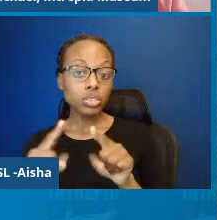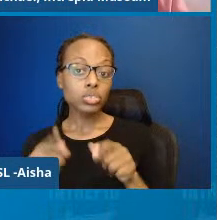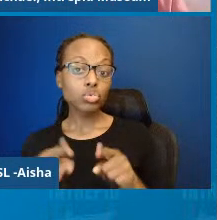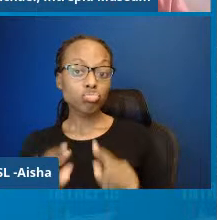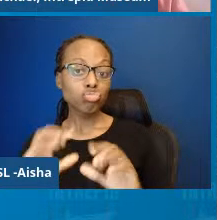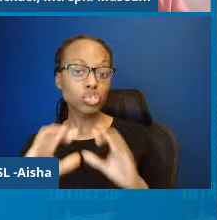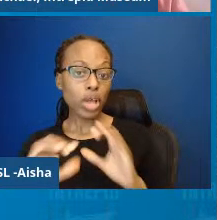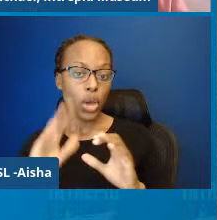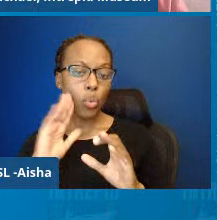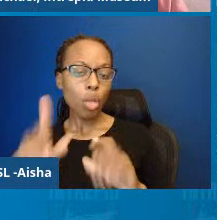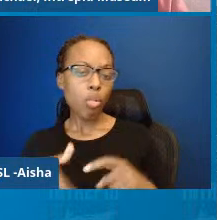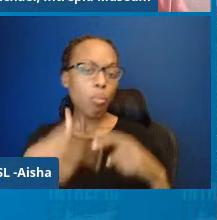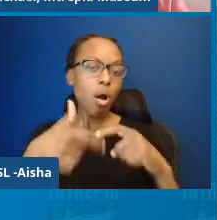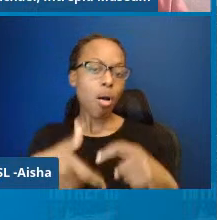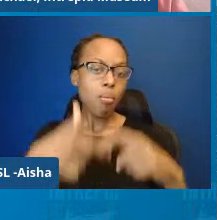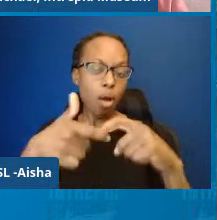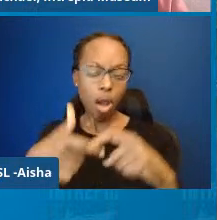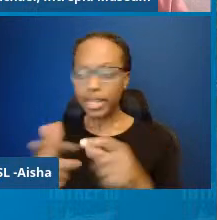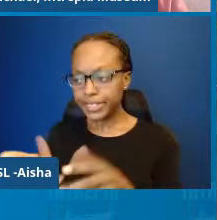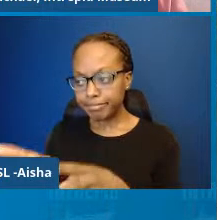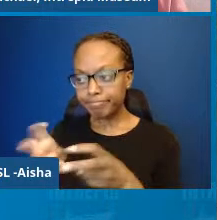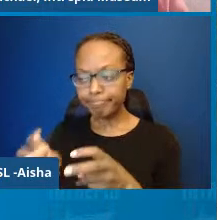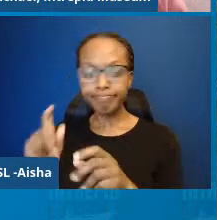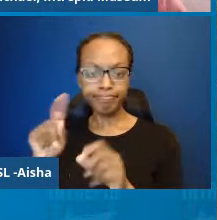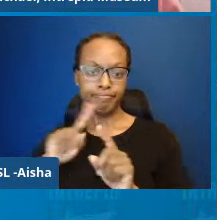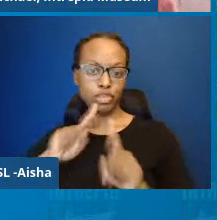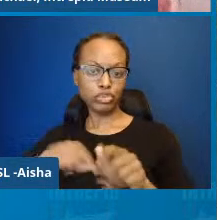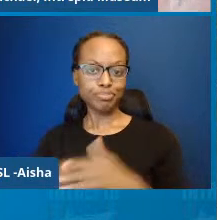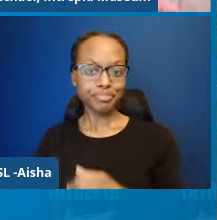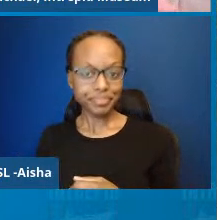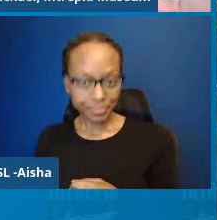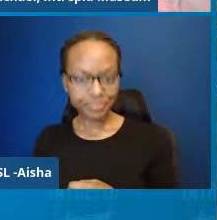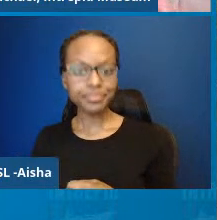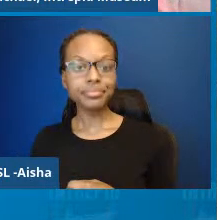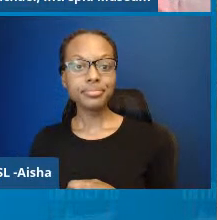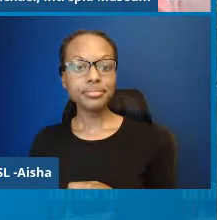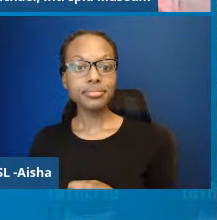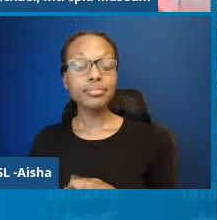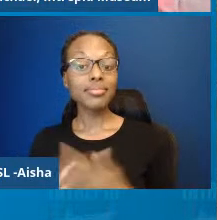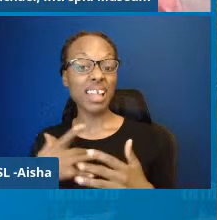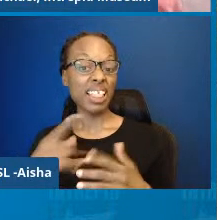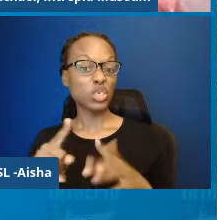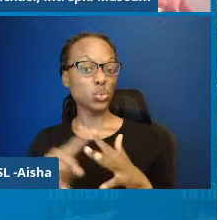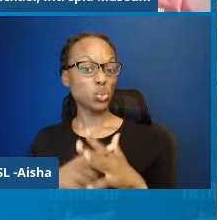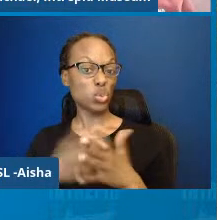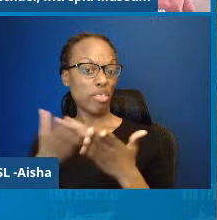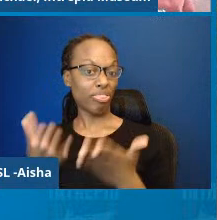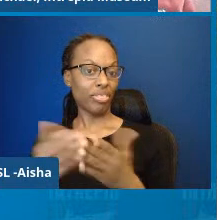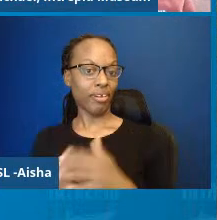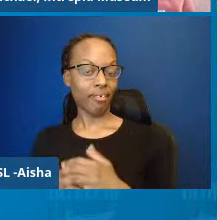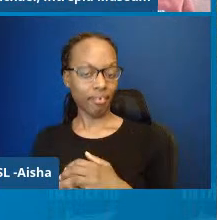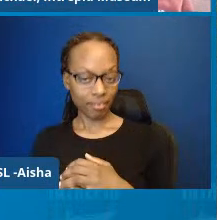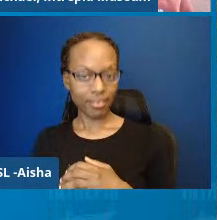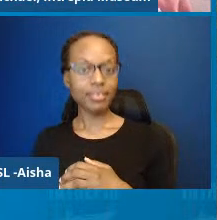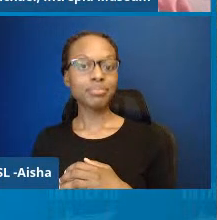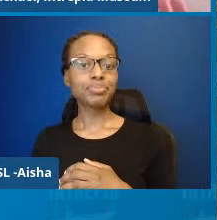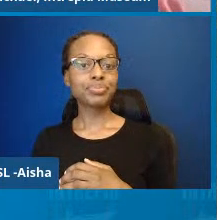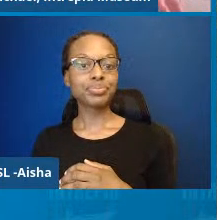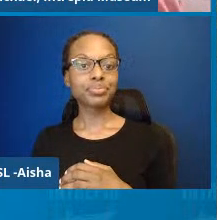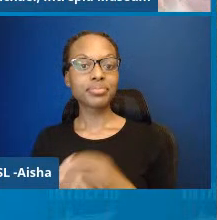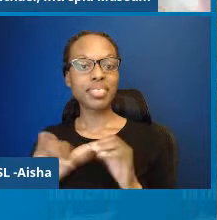once in a while to answer those. So I like to start here. We are looking